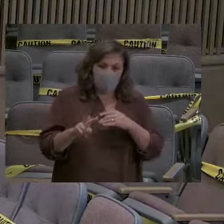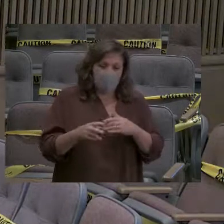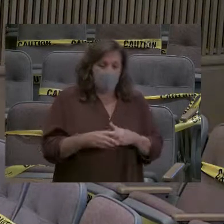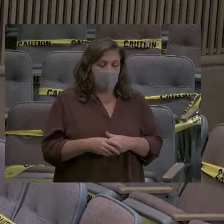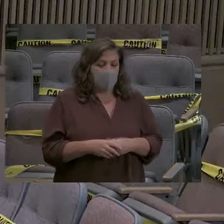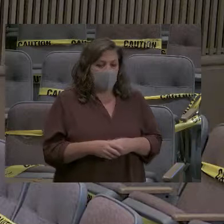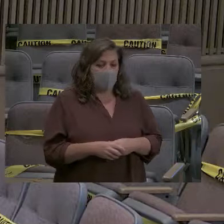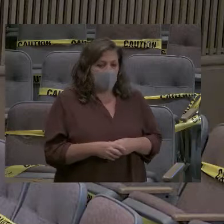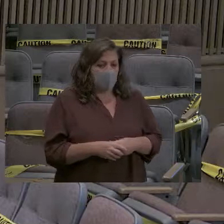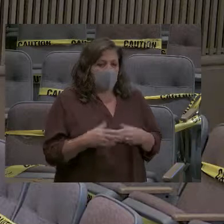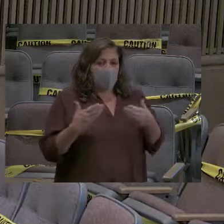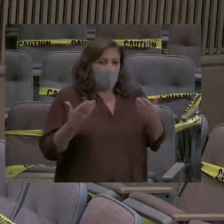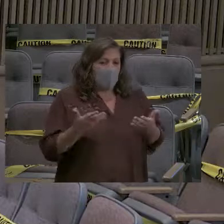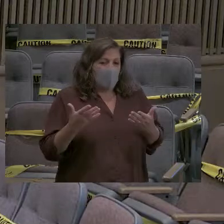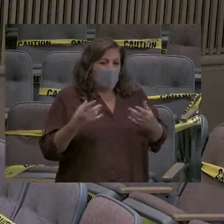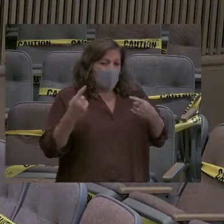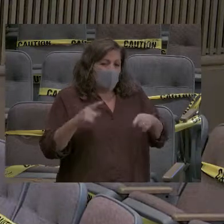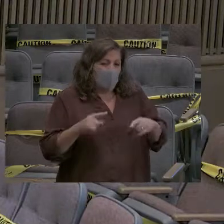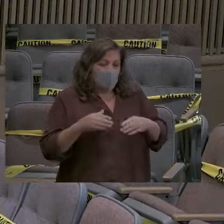happen in the next several months,